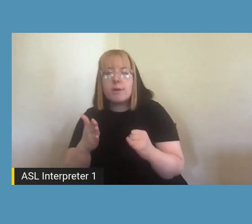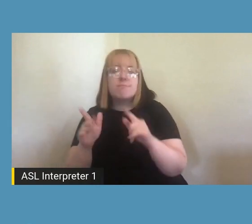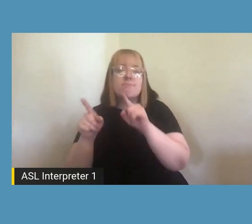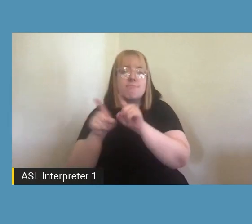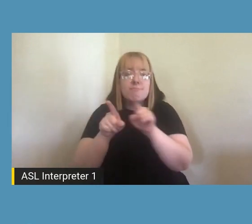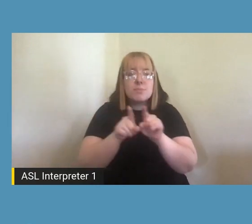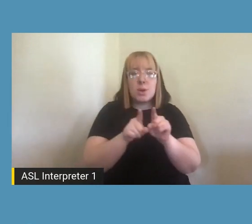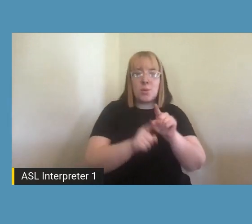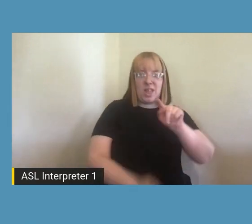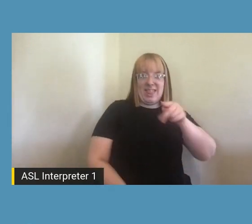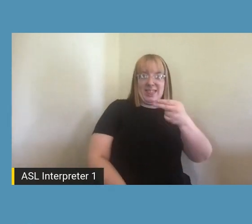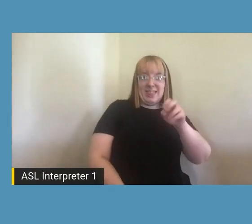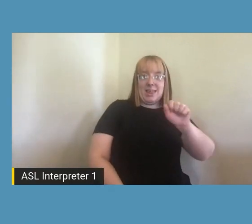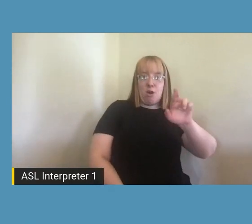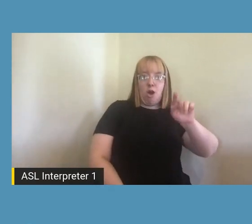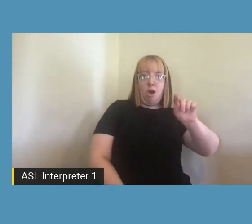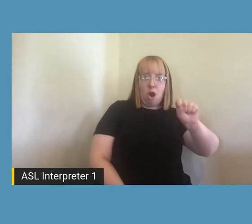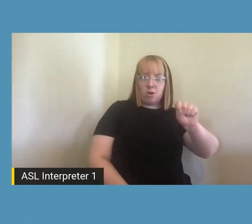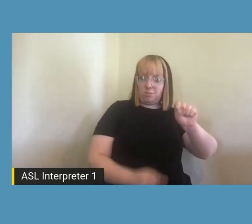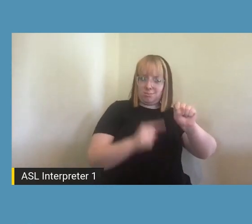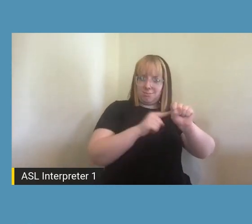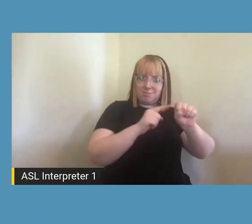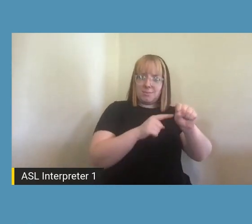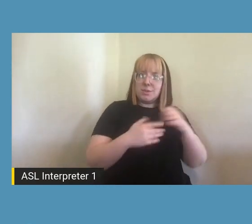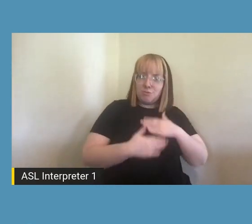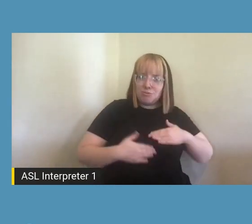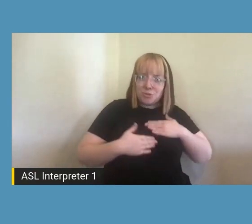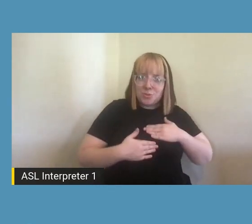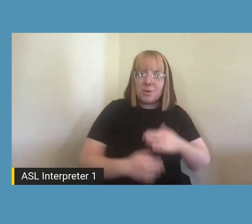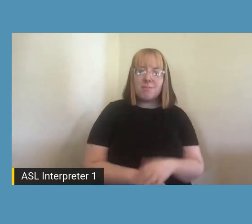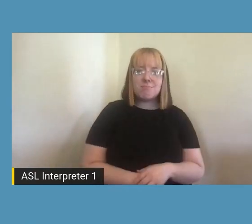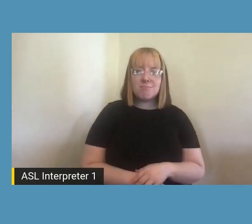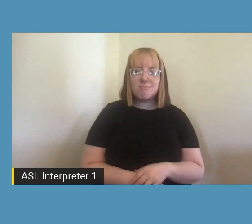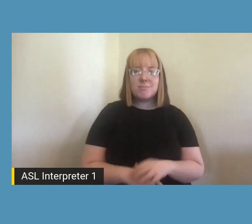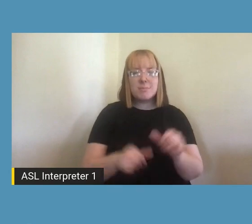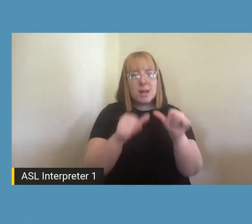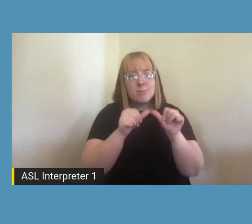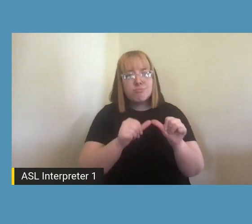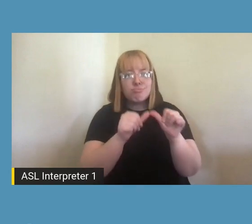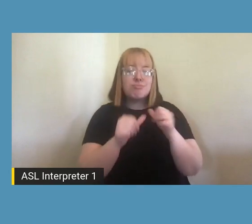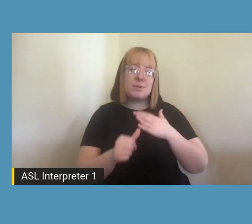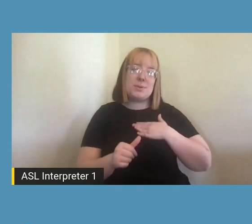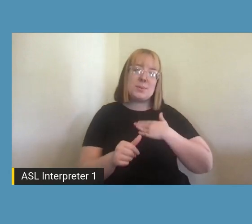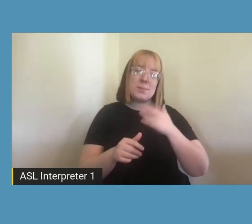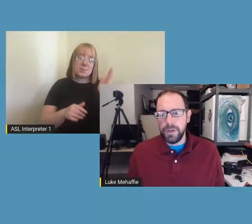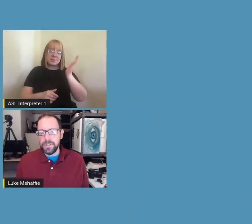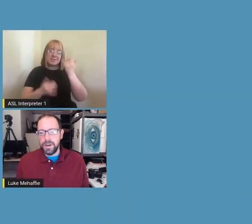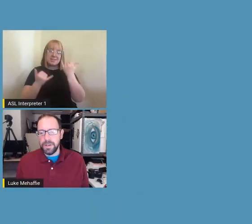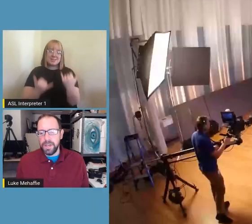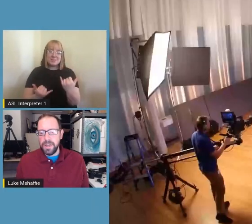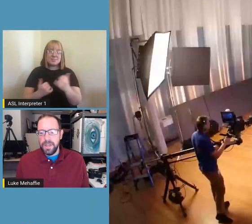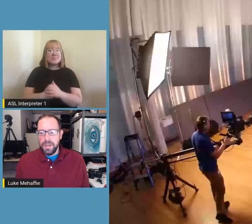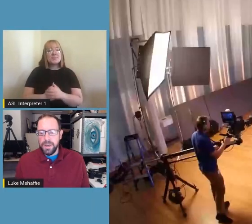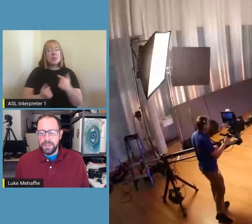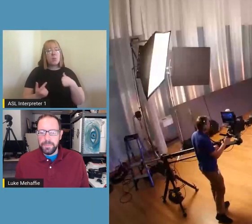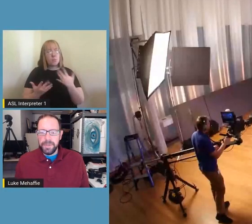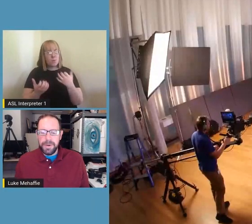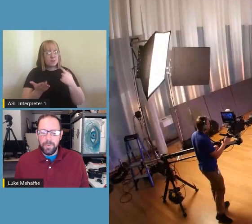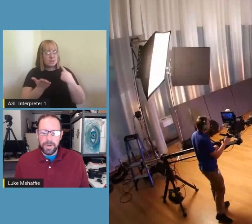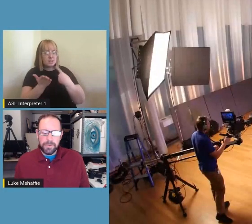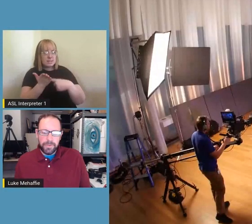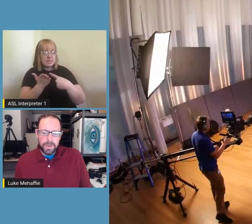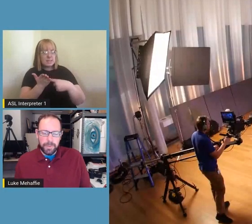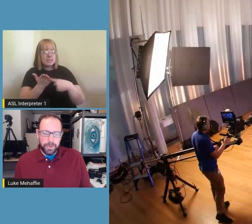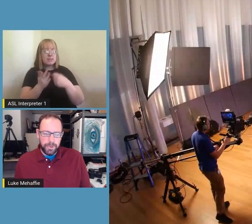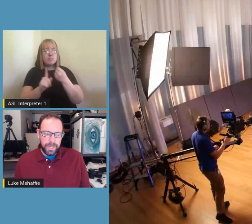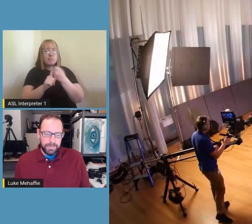the arts. So I'll keep going in my presentation. And I wanted to talk a little bit